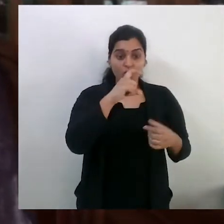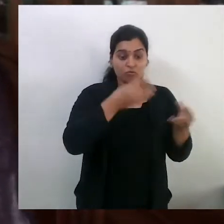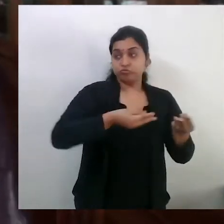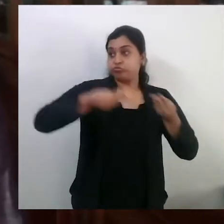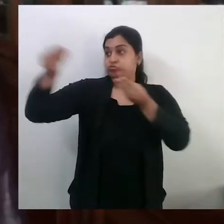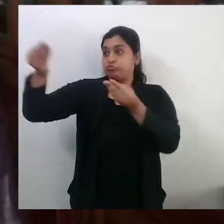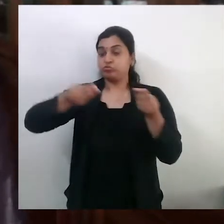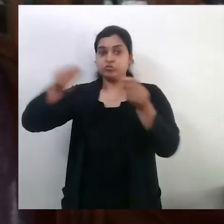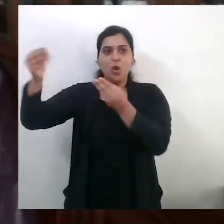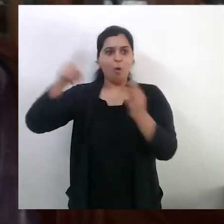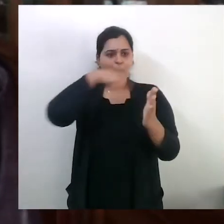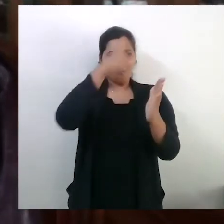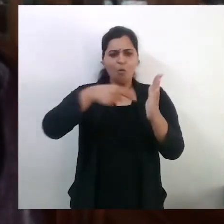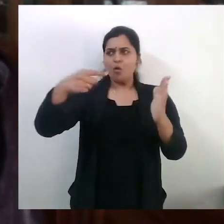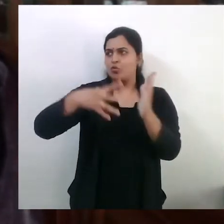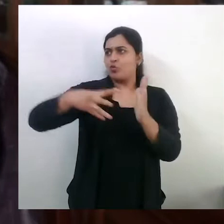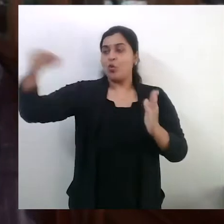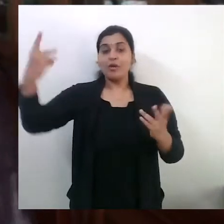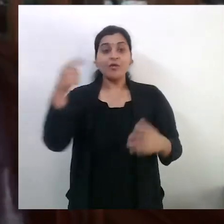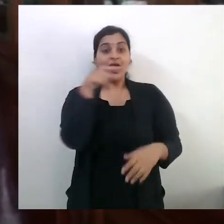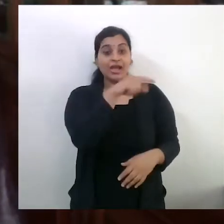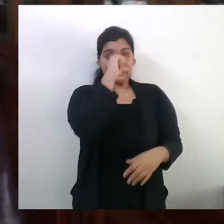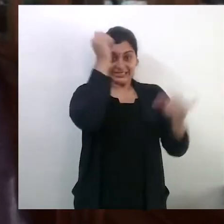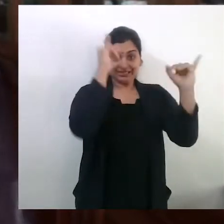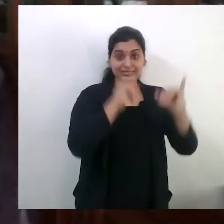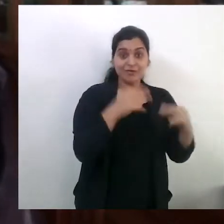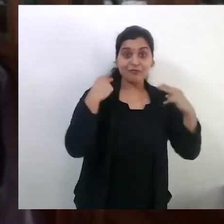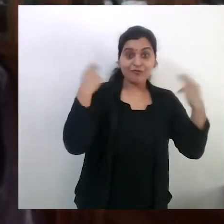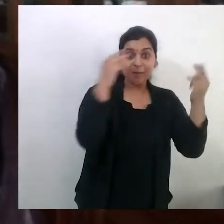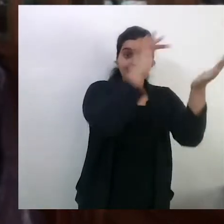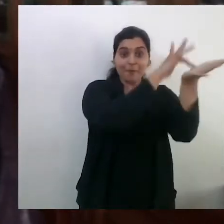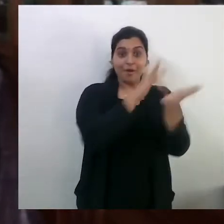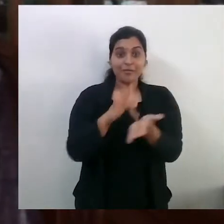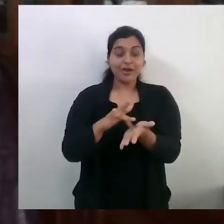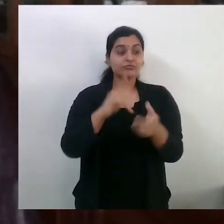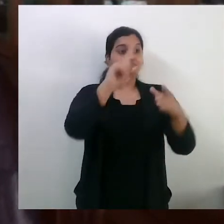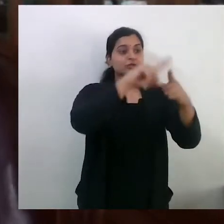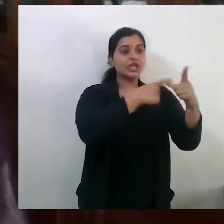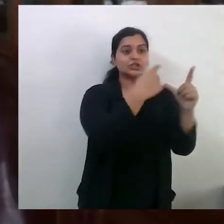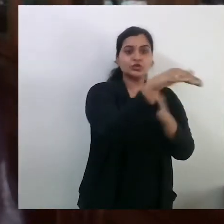from Jaipur, the chins from Machilipatnam, the jamavas from